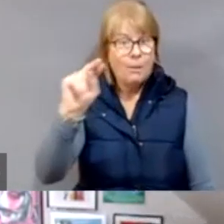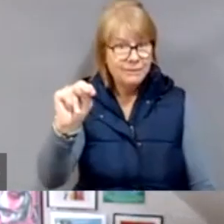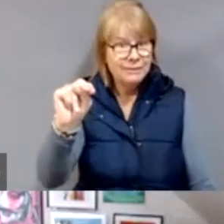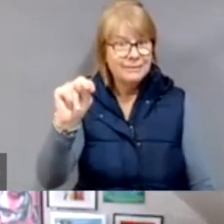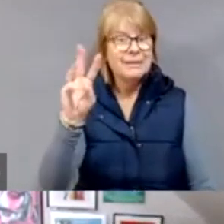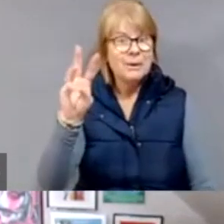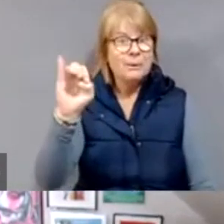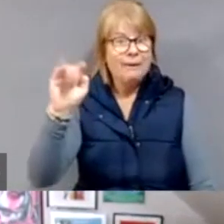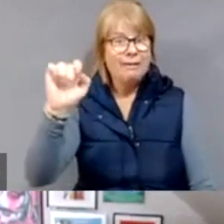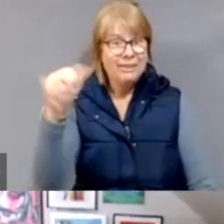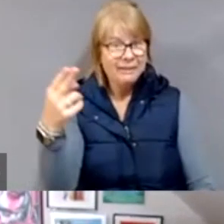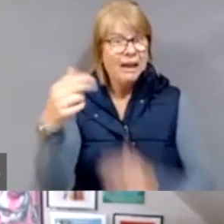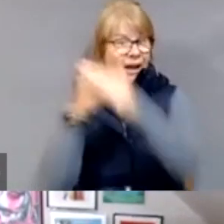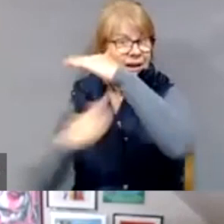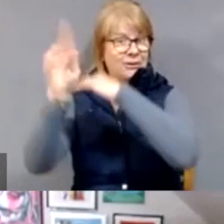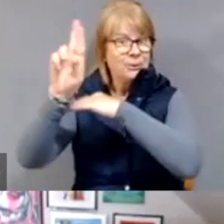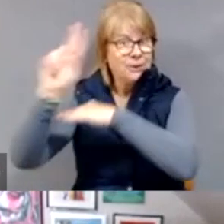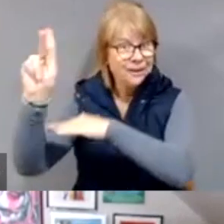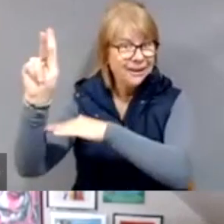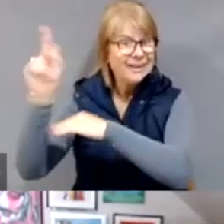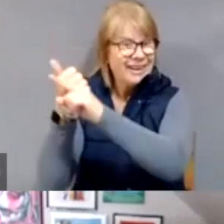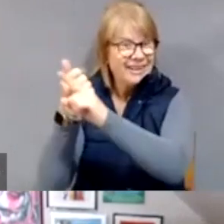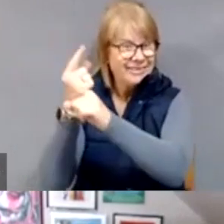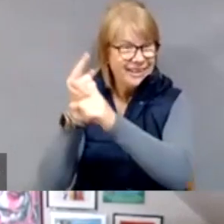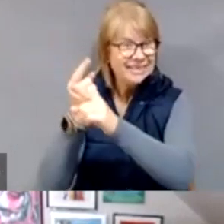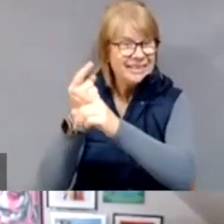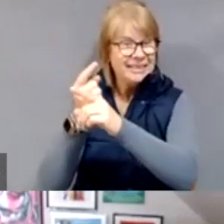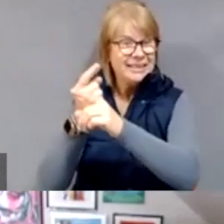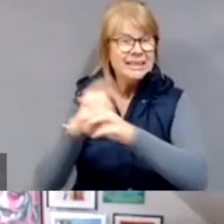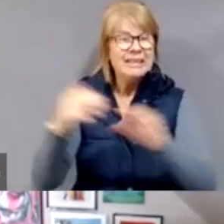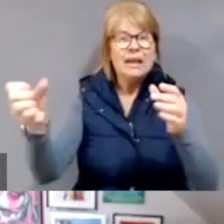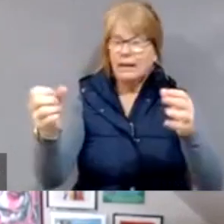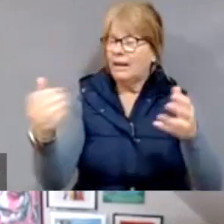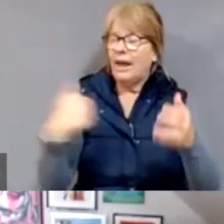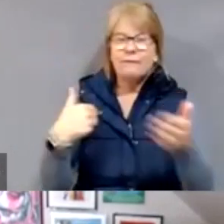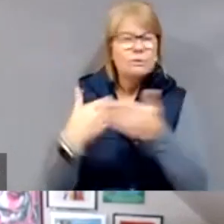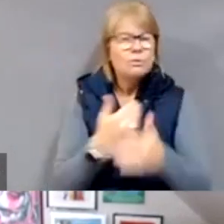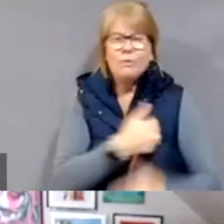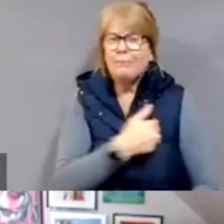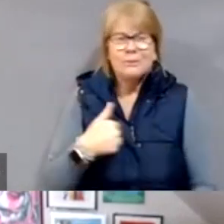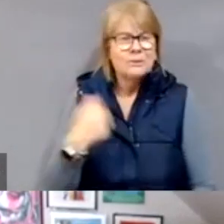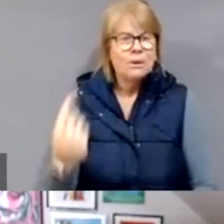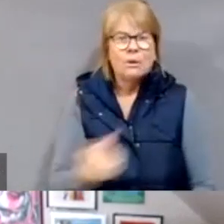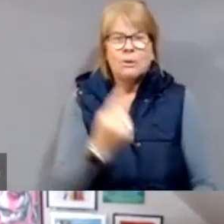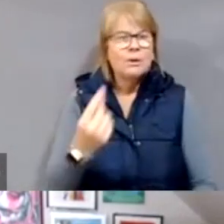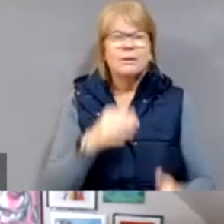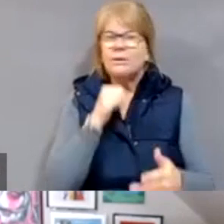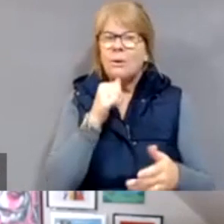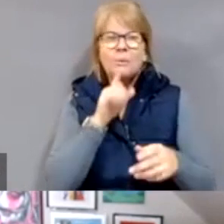continually adapt and bring in new memberships so that it isn't just the same. I feel like there's very little